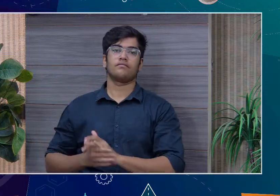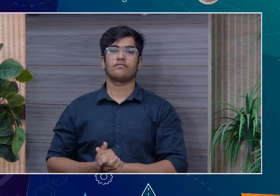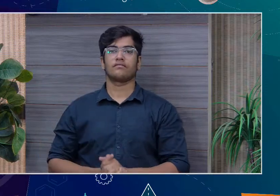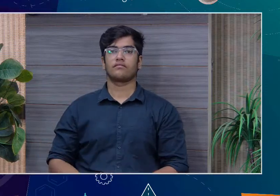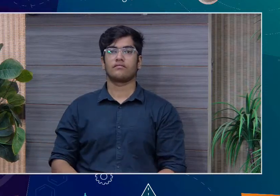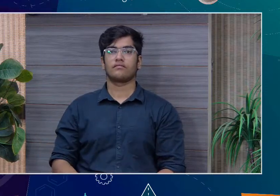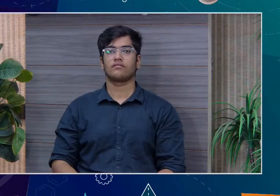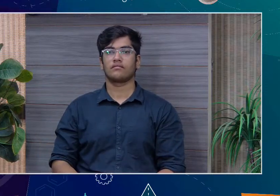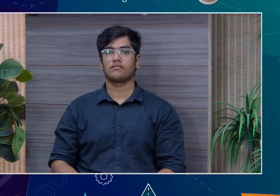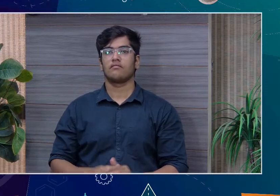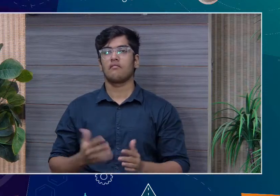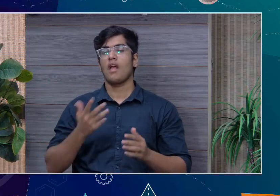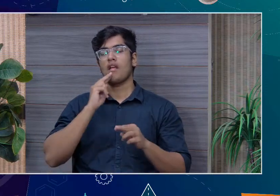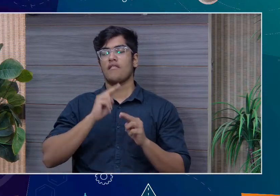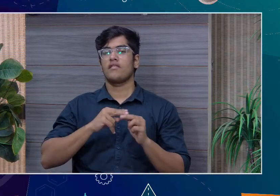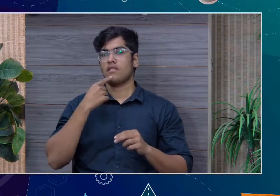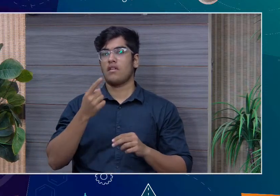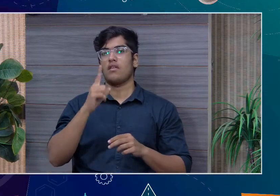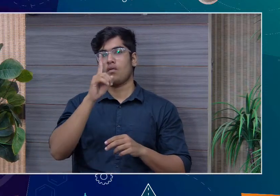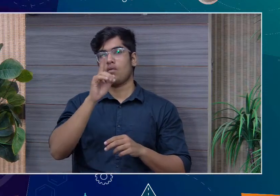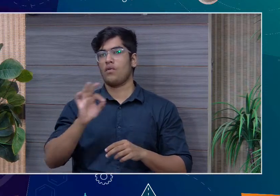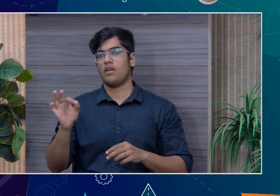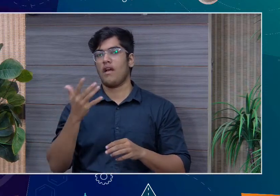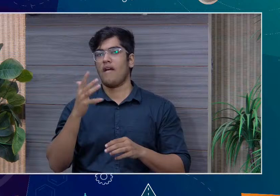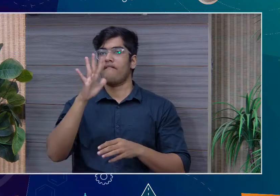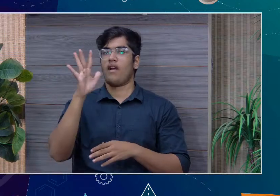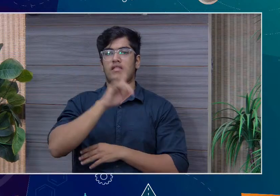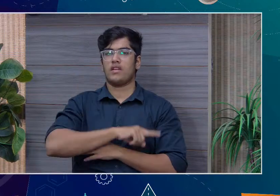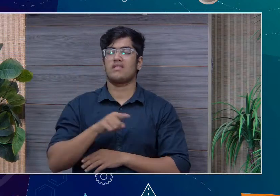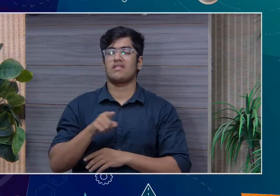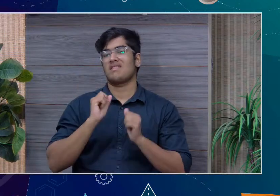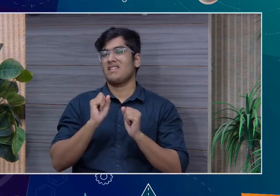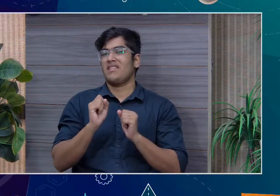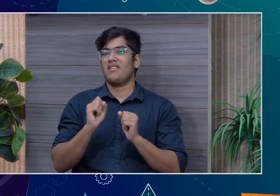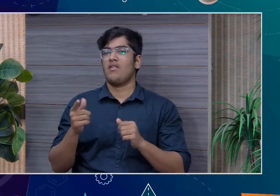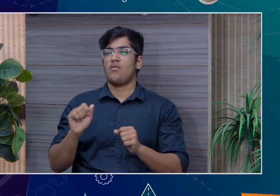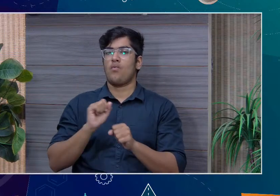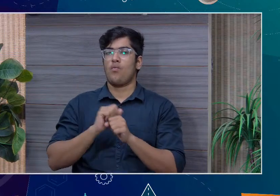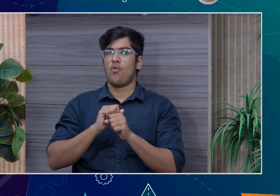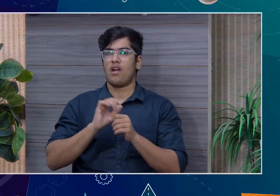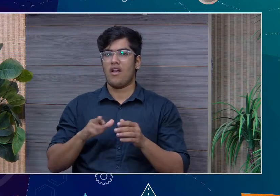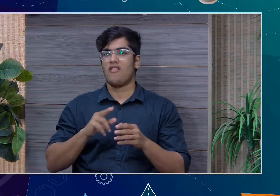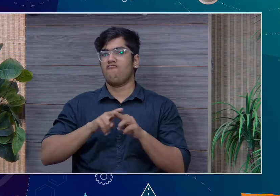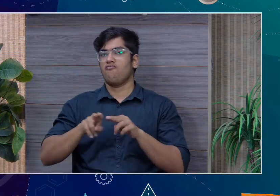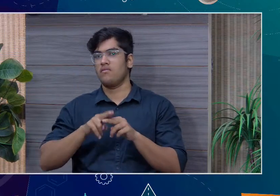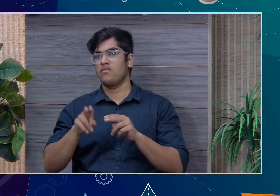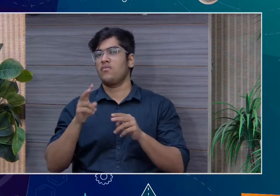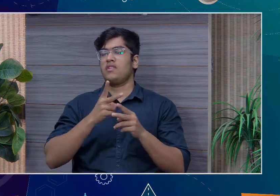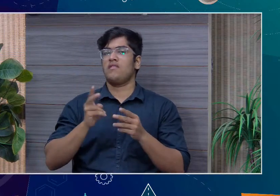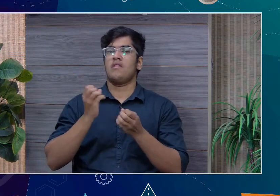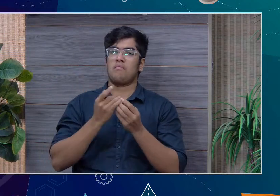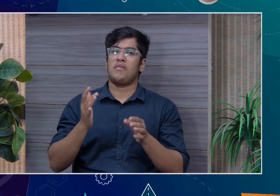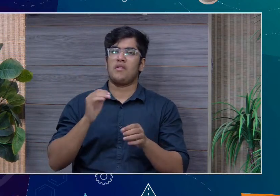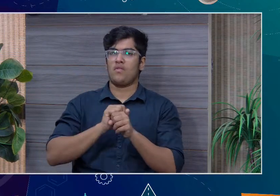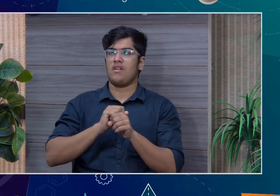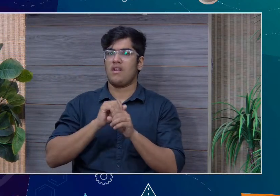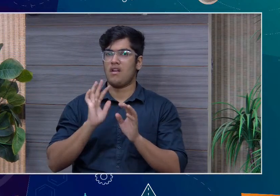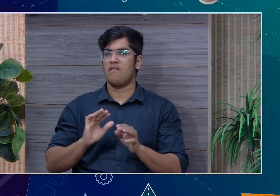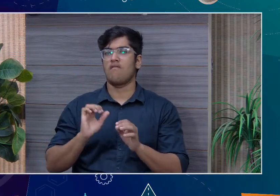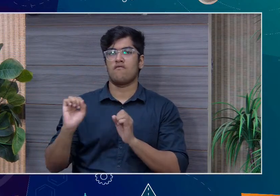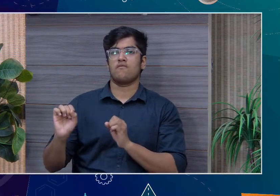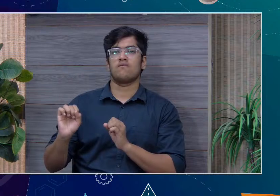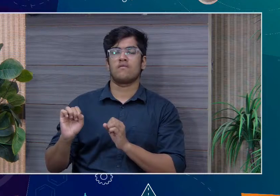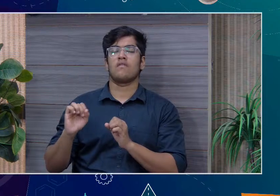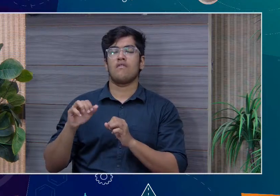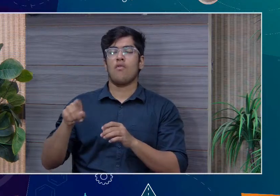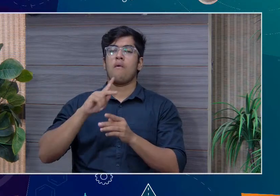shoe within a week or 5 or 6 days. That is why the author himself told him to take 15 days and make a